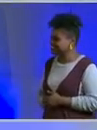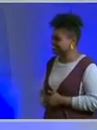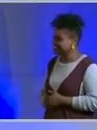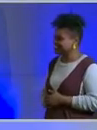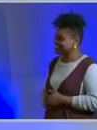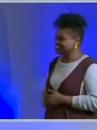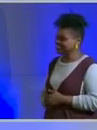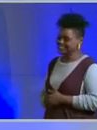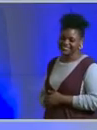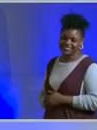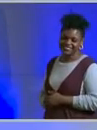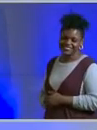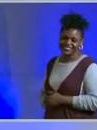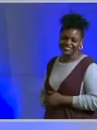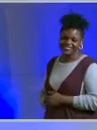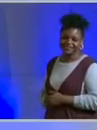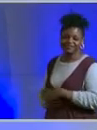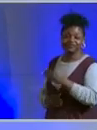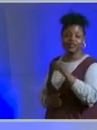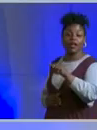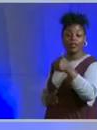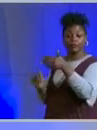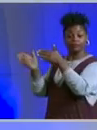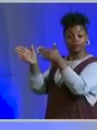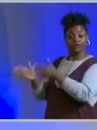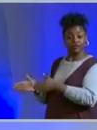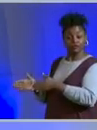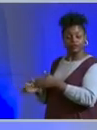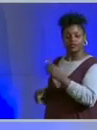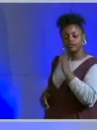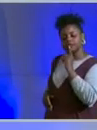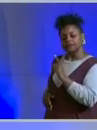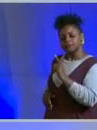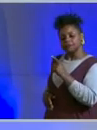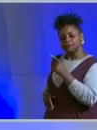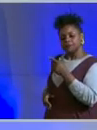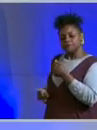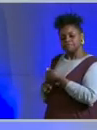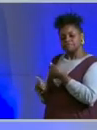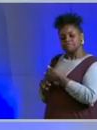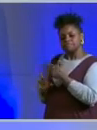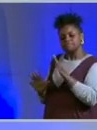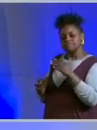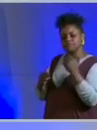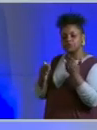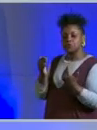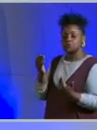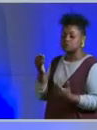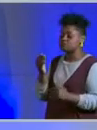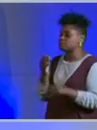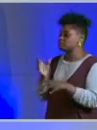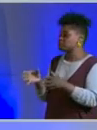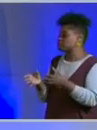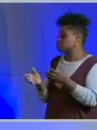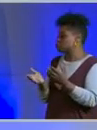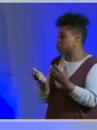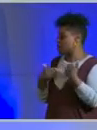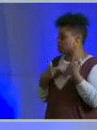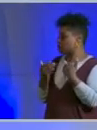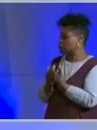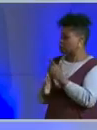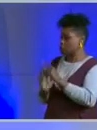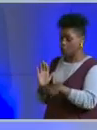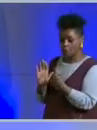And another person who's come up in our administration is taking on a new role, and I'm pleased to announce the appointment